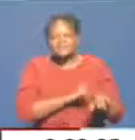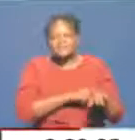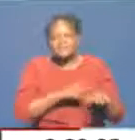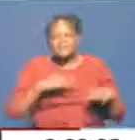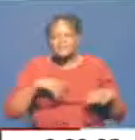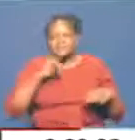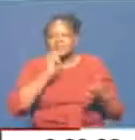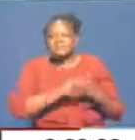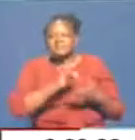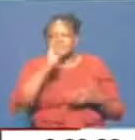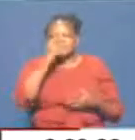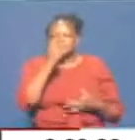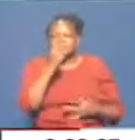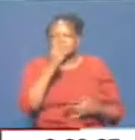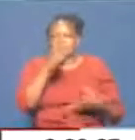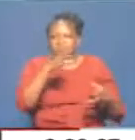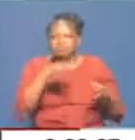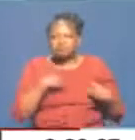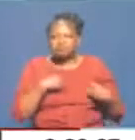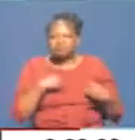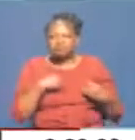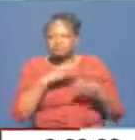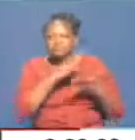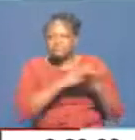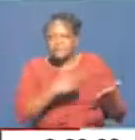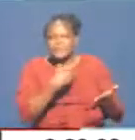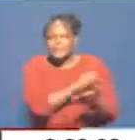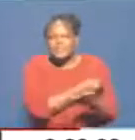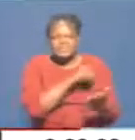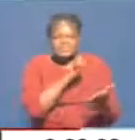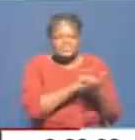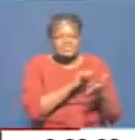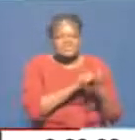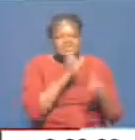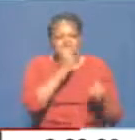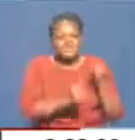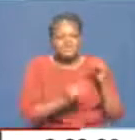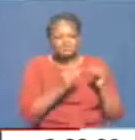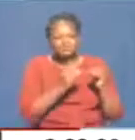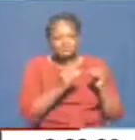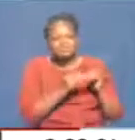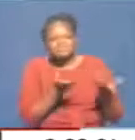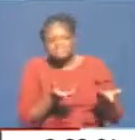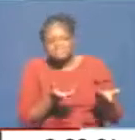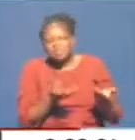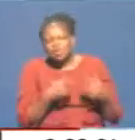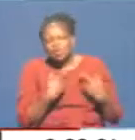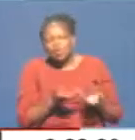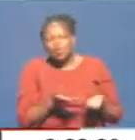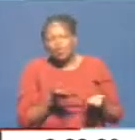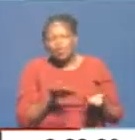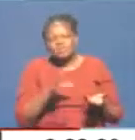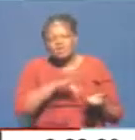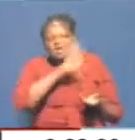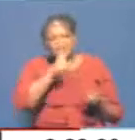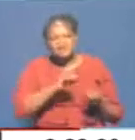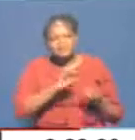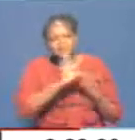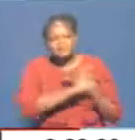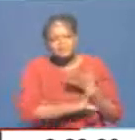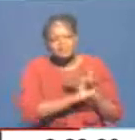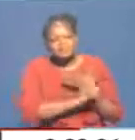that Kenya received some doses that had expired. Was it anything to do with the expiry, or that African country had lacked